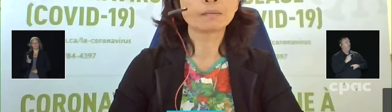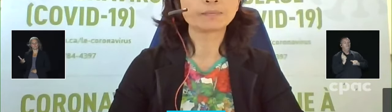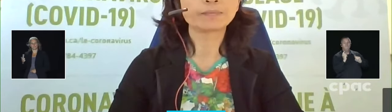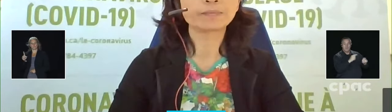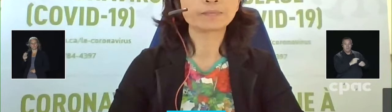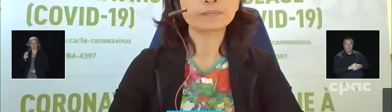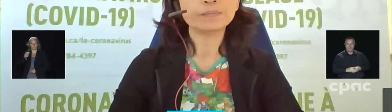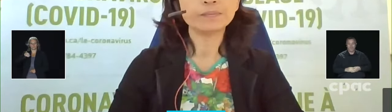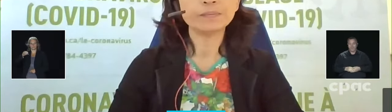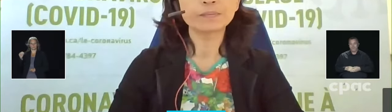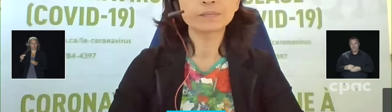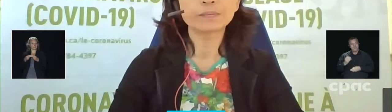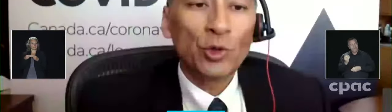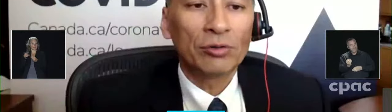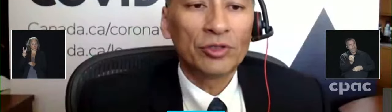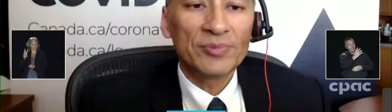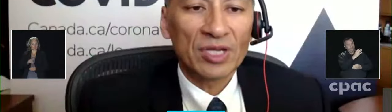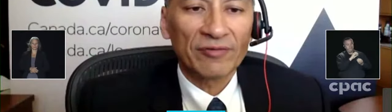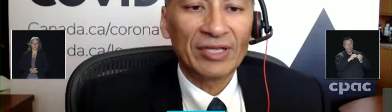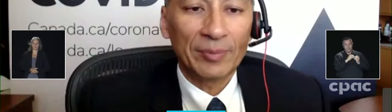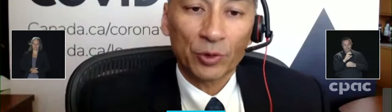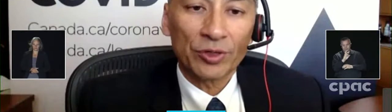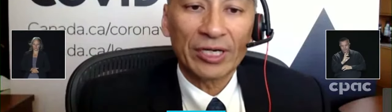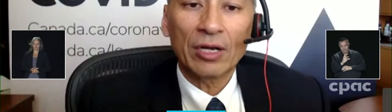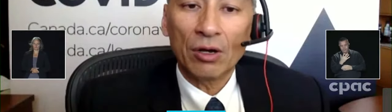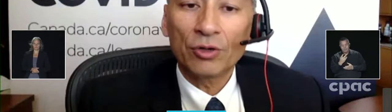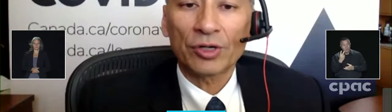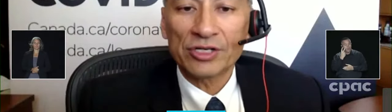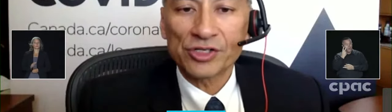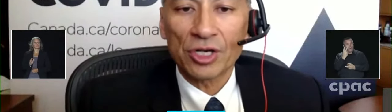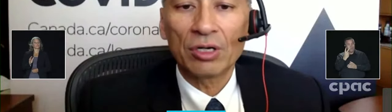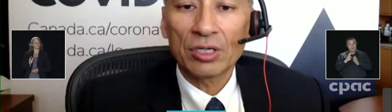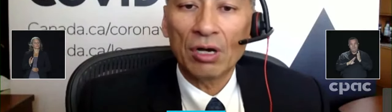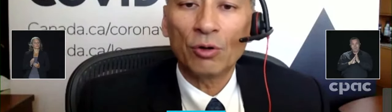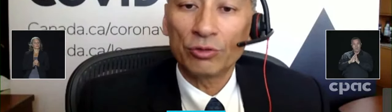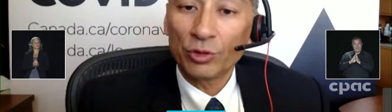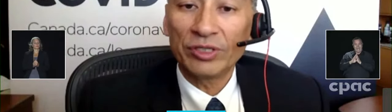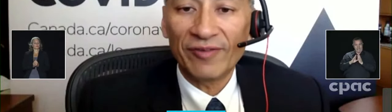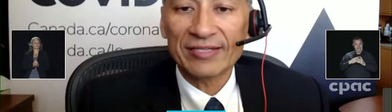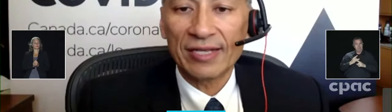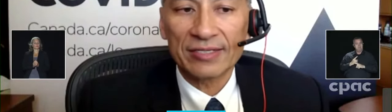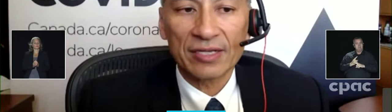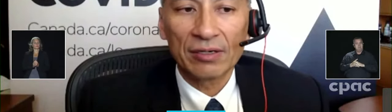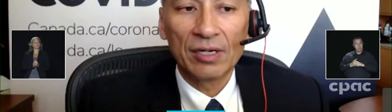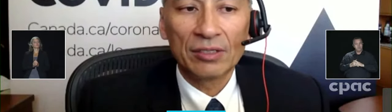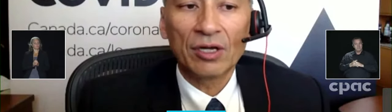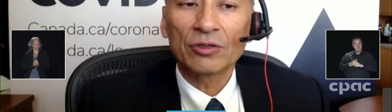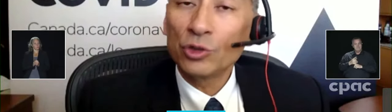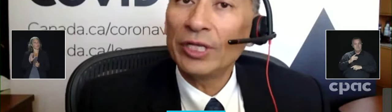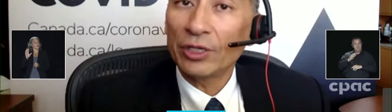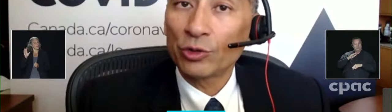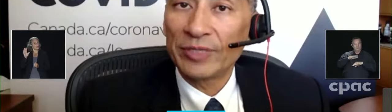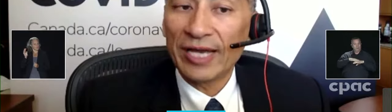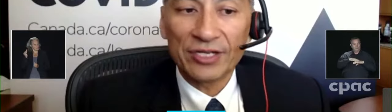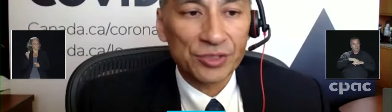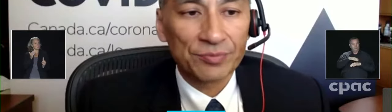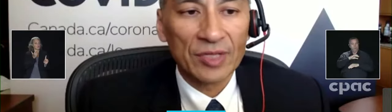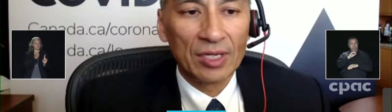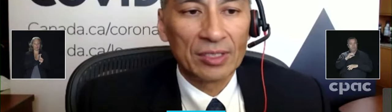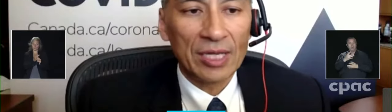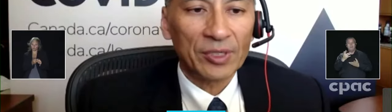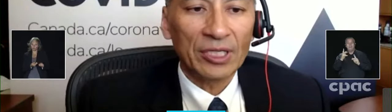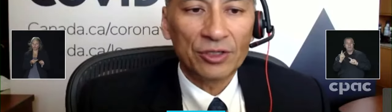Diapositive 6. Nous continuons d'observer des progrès encourageants quant au taux de vaccination dans tous les groupes